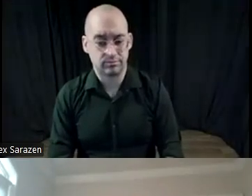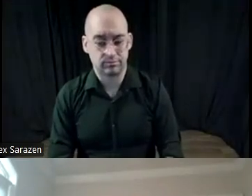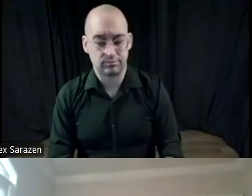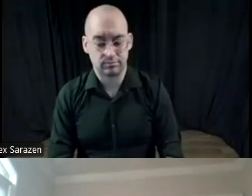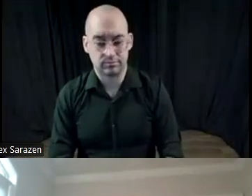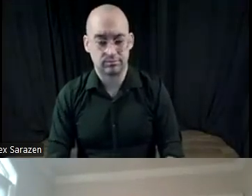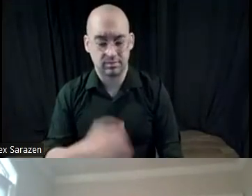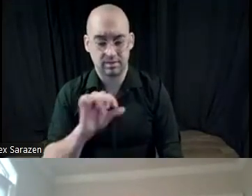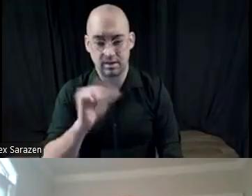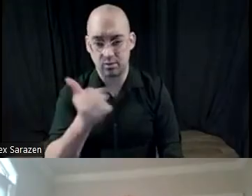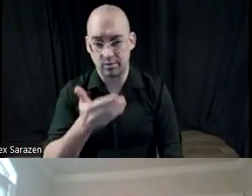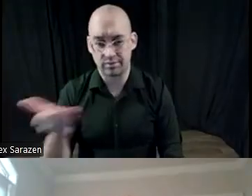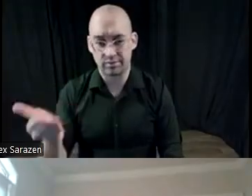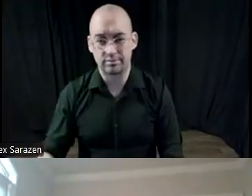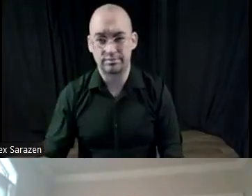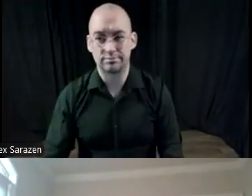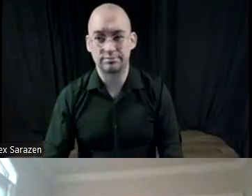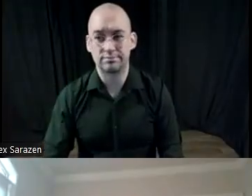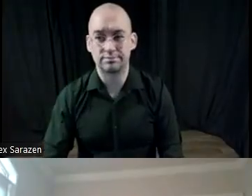Anyone else?